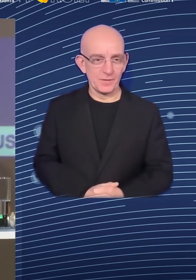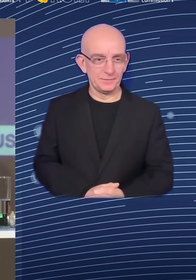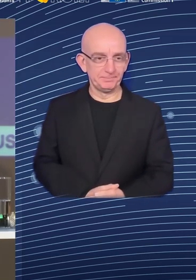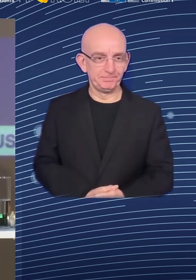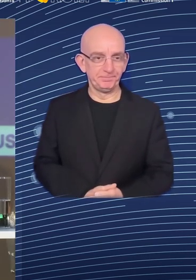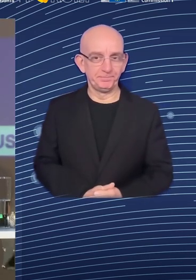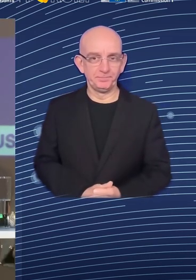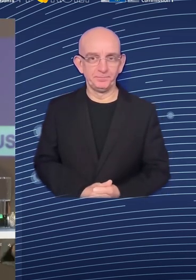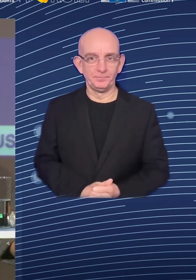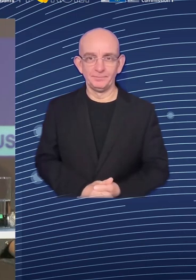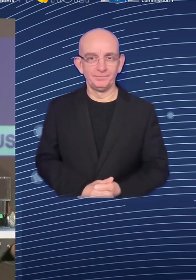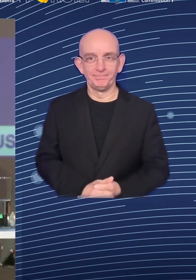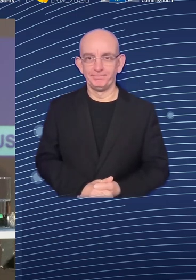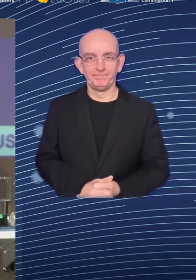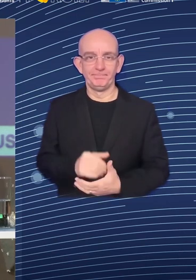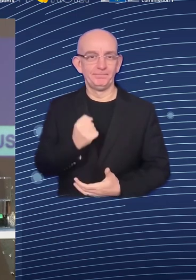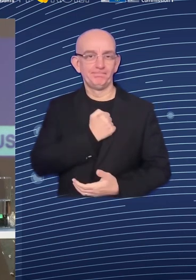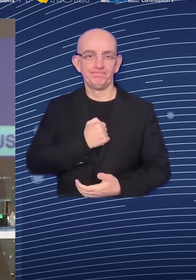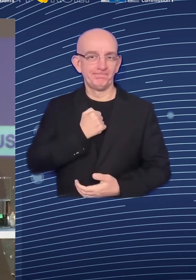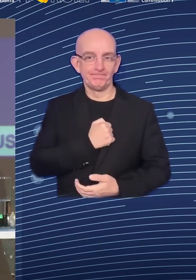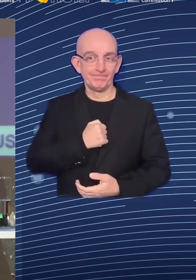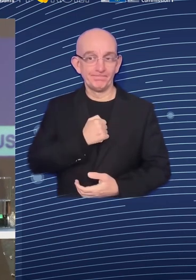I think mine is still on.